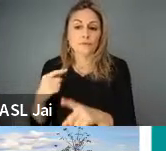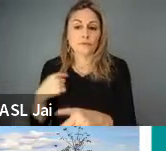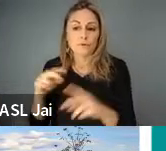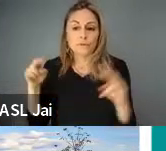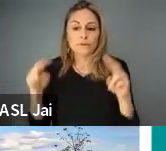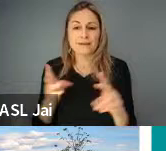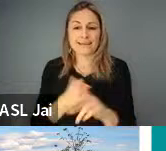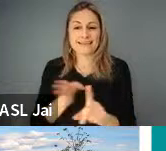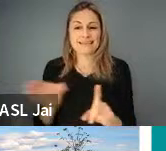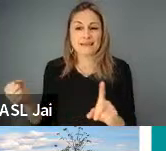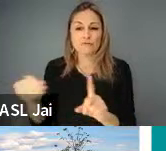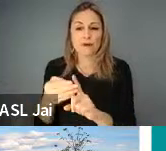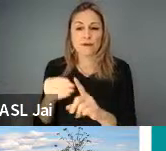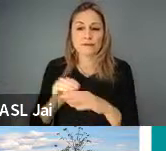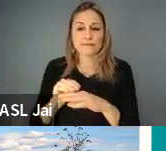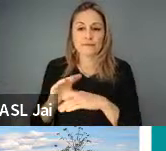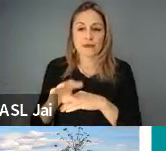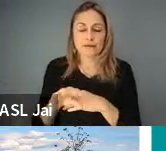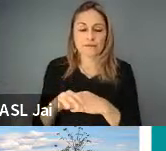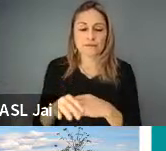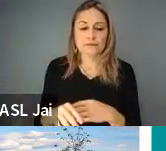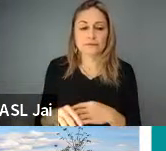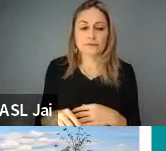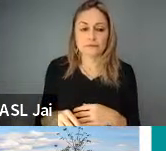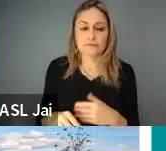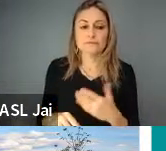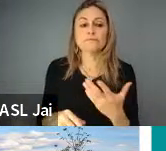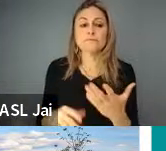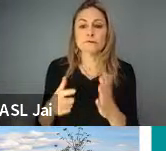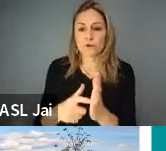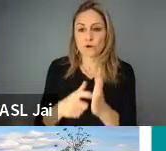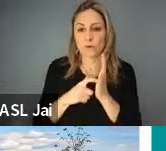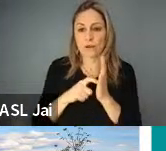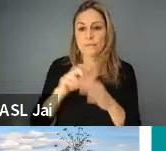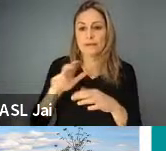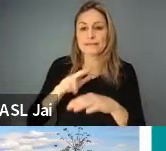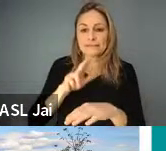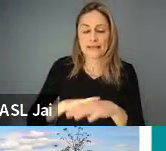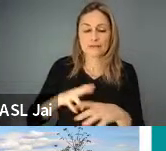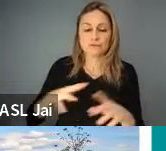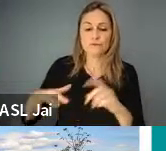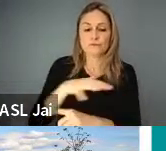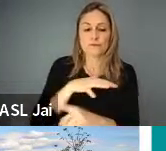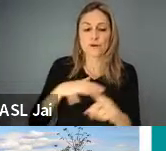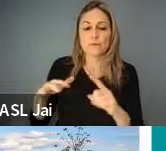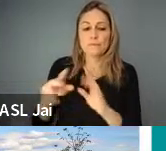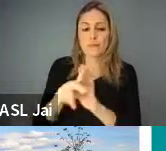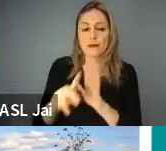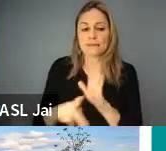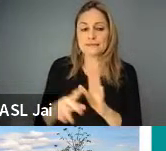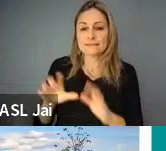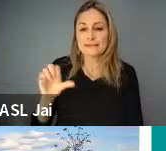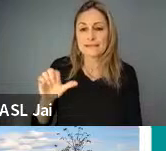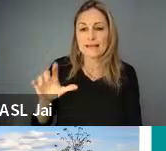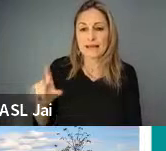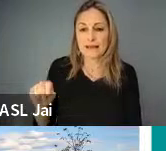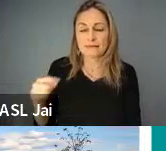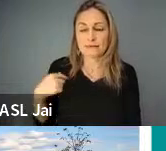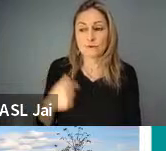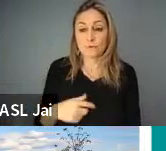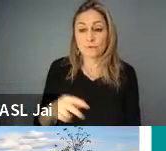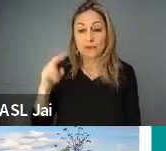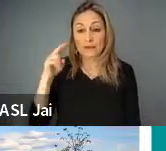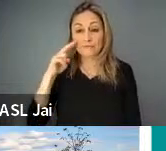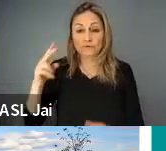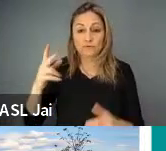indirect effects. This is a requirement of the National Environmental Policy Act, where we have to look either farther